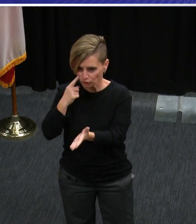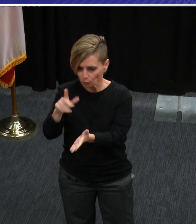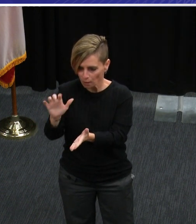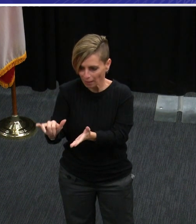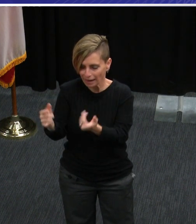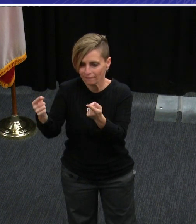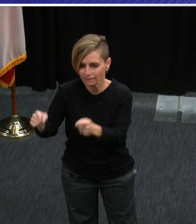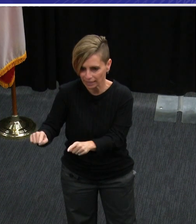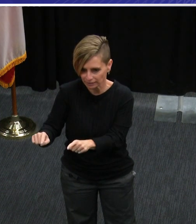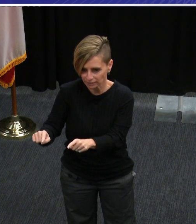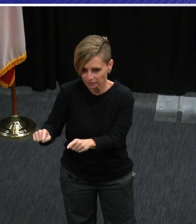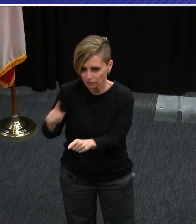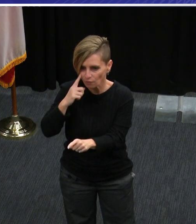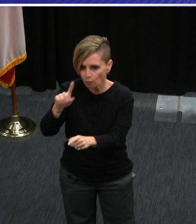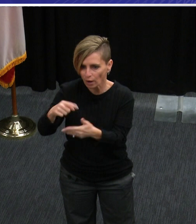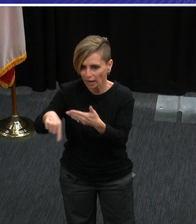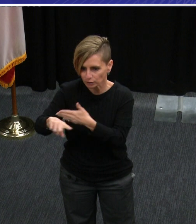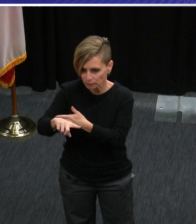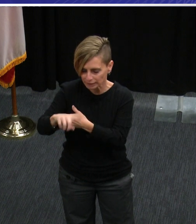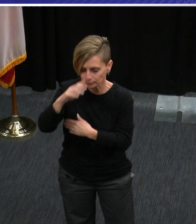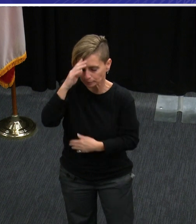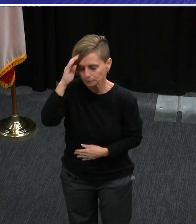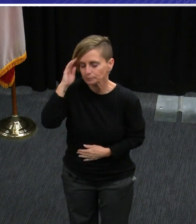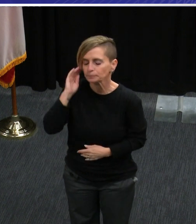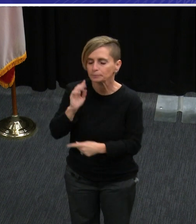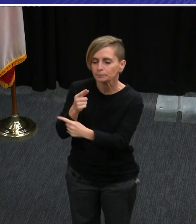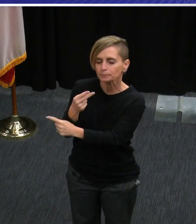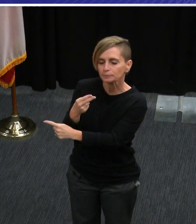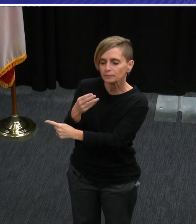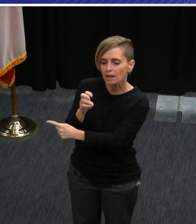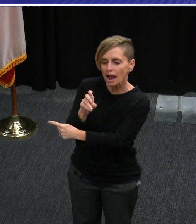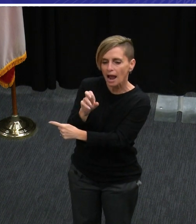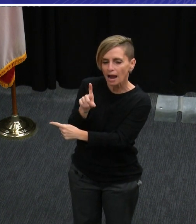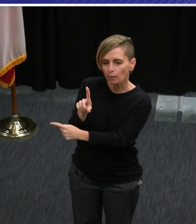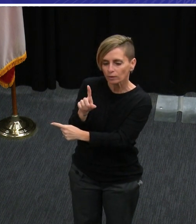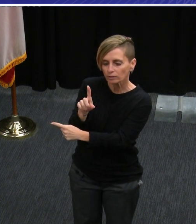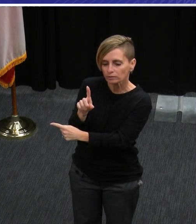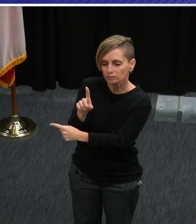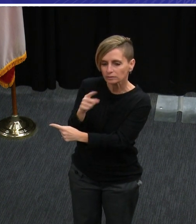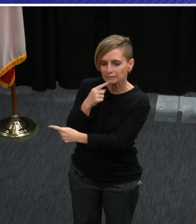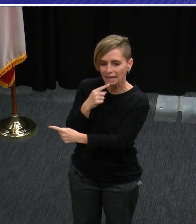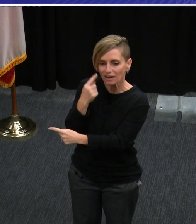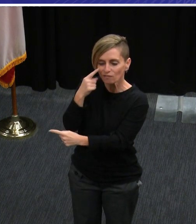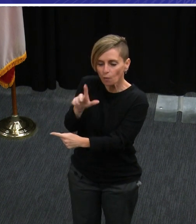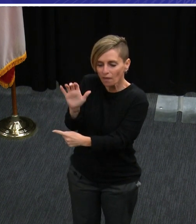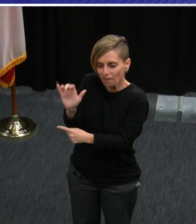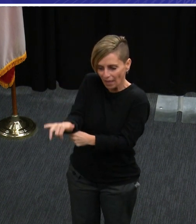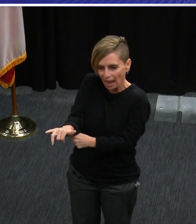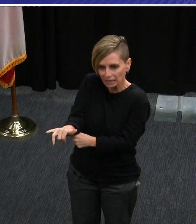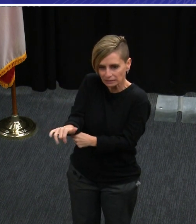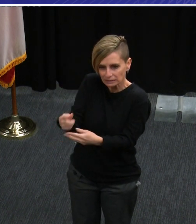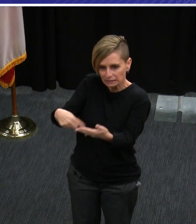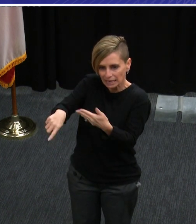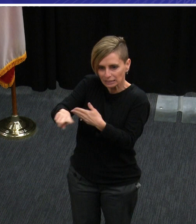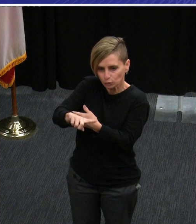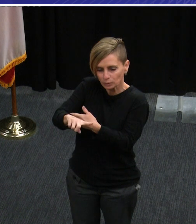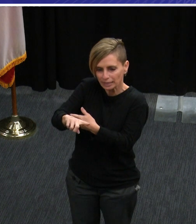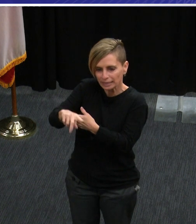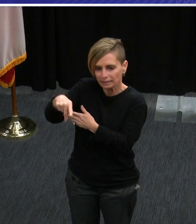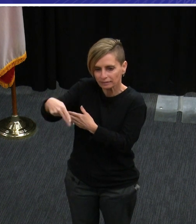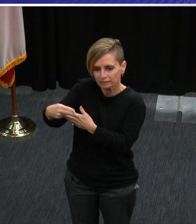So as Howard was mentioning, we are using Pfizer vaccine for that event. And our anticipation is